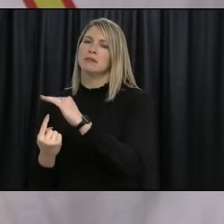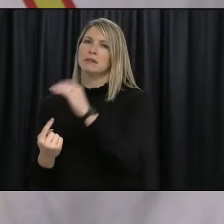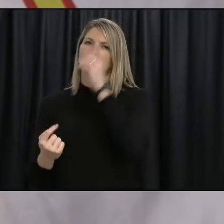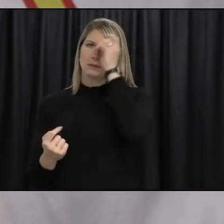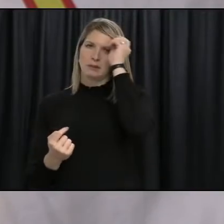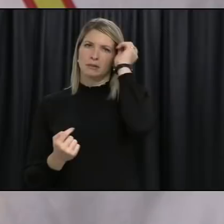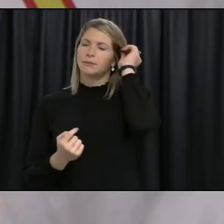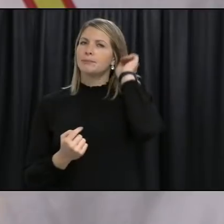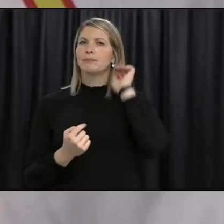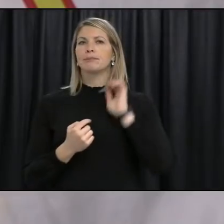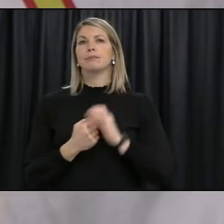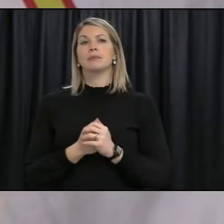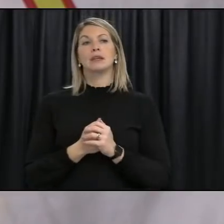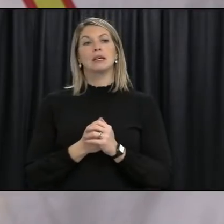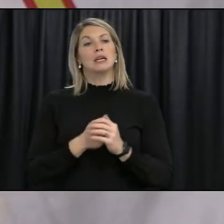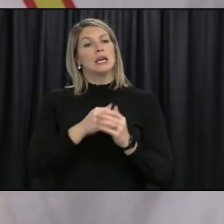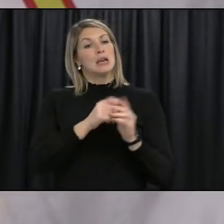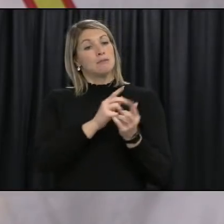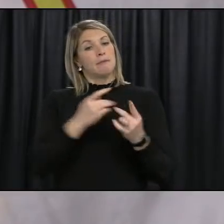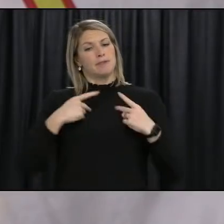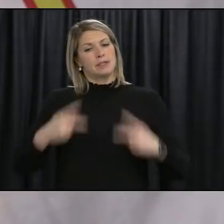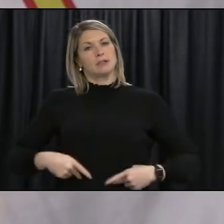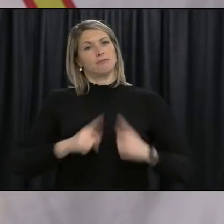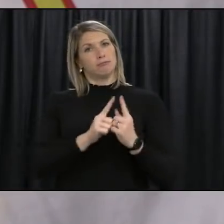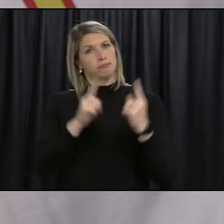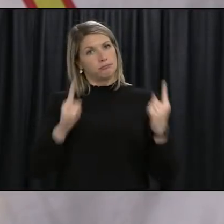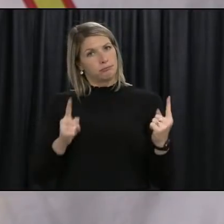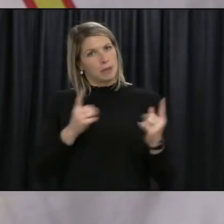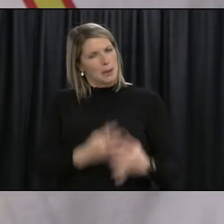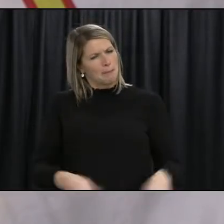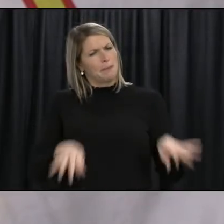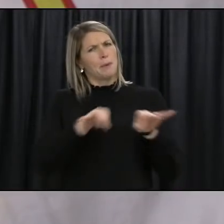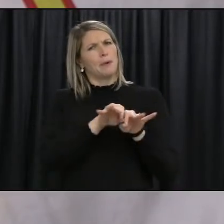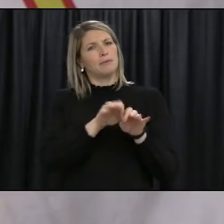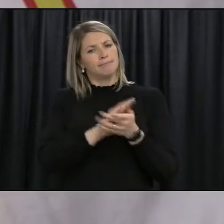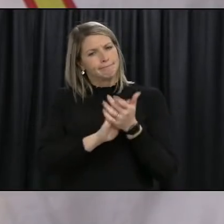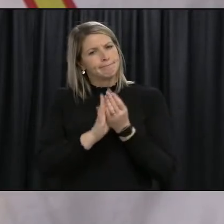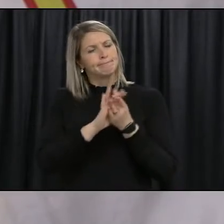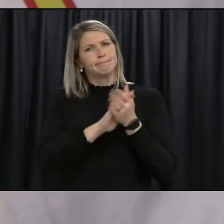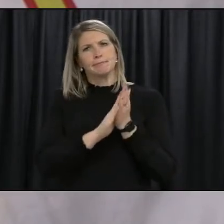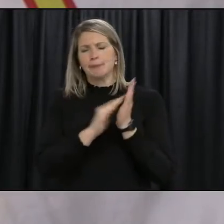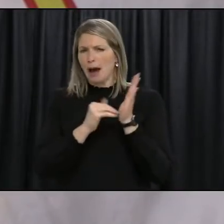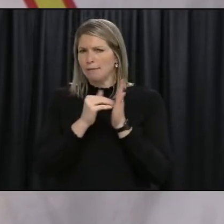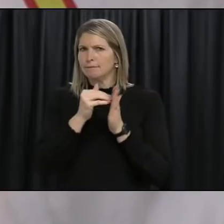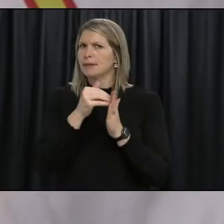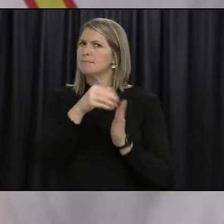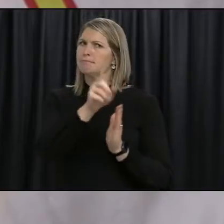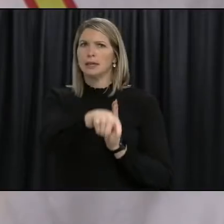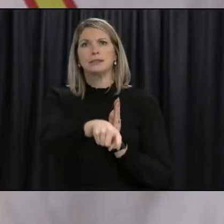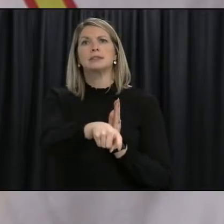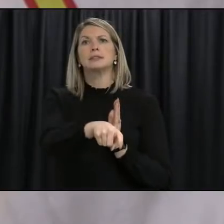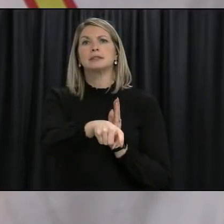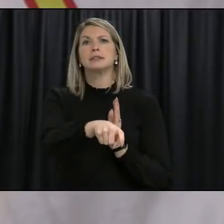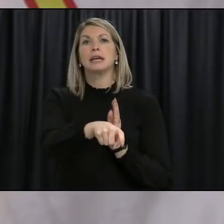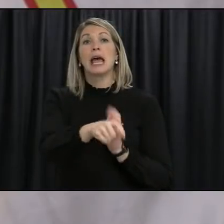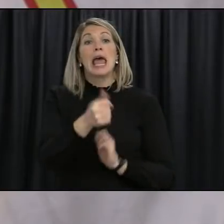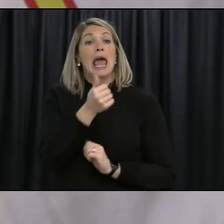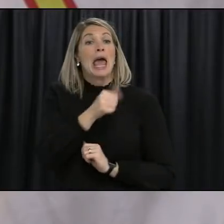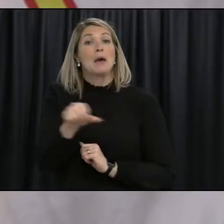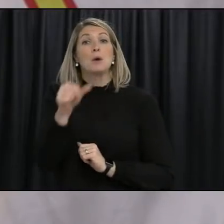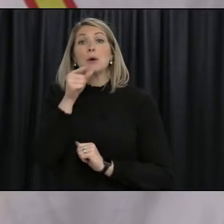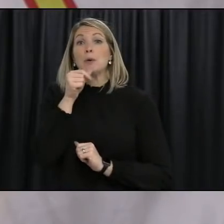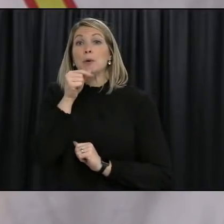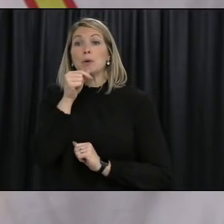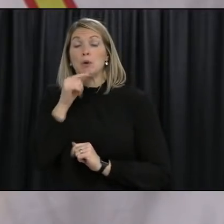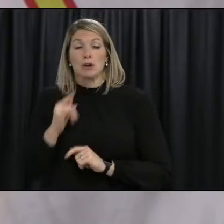and practice frequent and proper hand hygiene and respiratory etiquette. Travelers to Newfoundland and Labrador from Nova Scotia for the